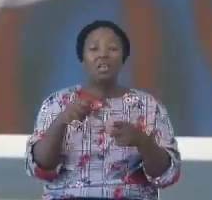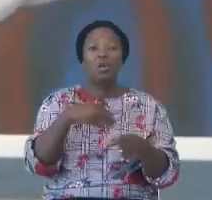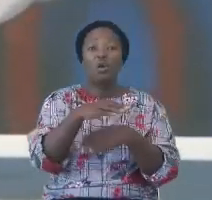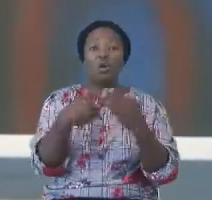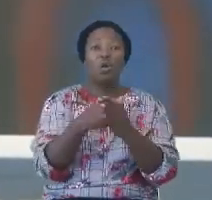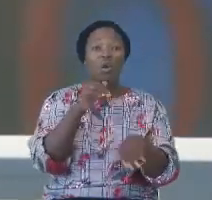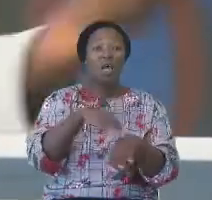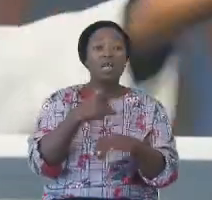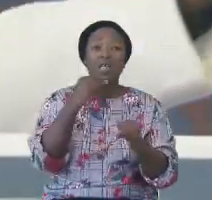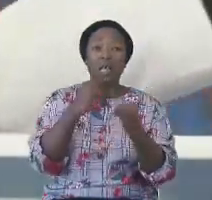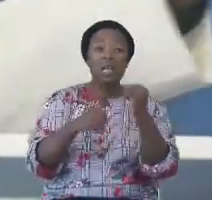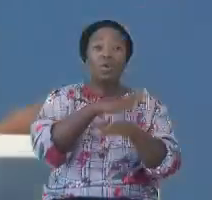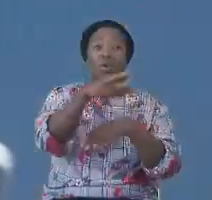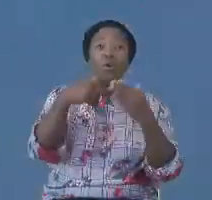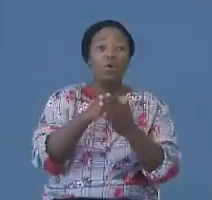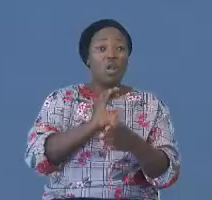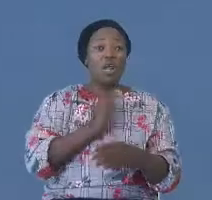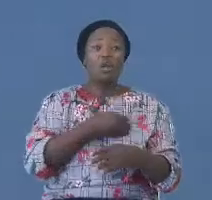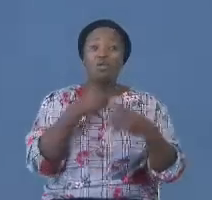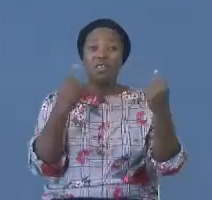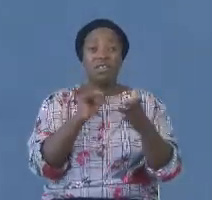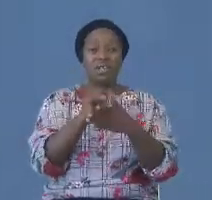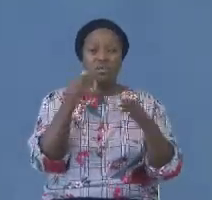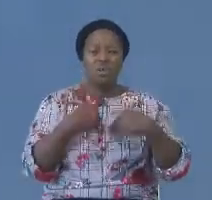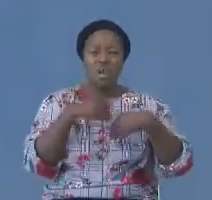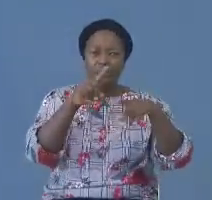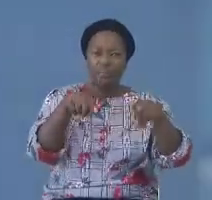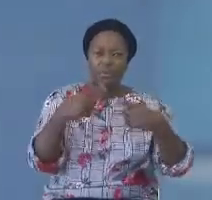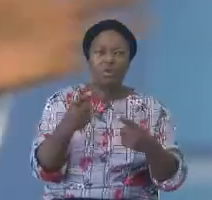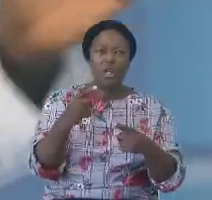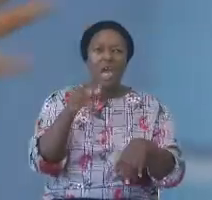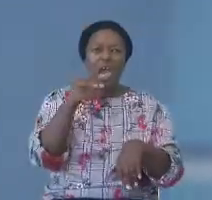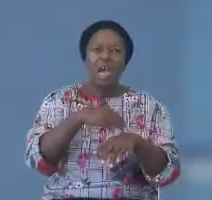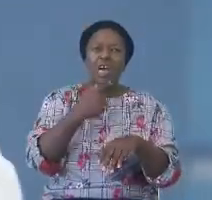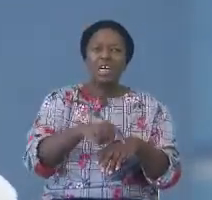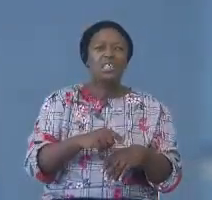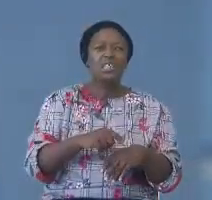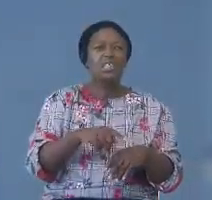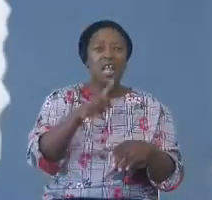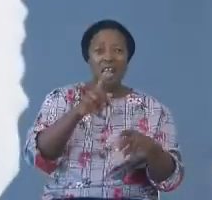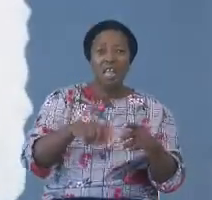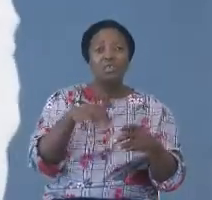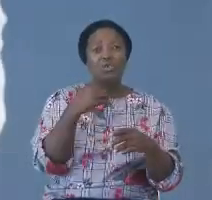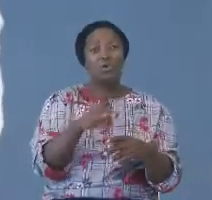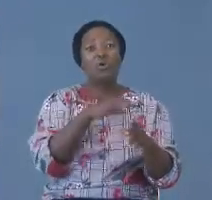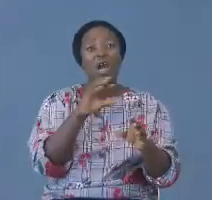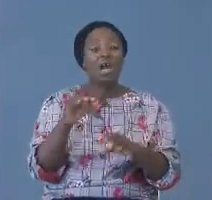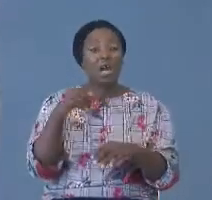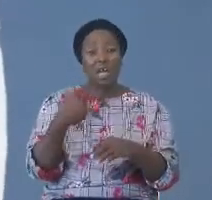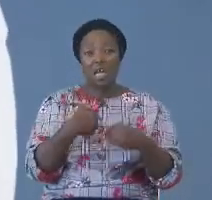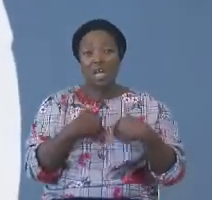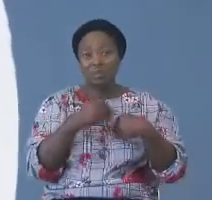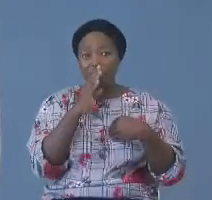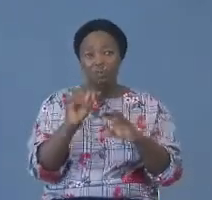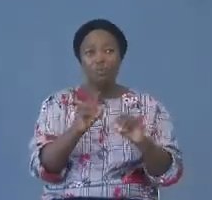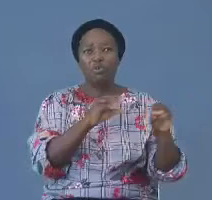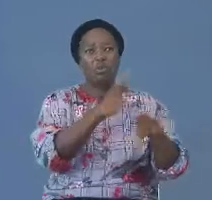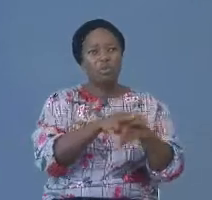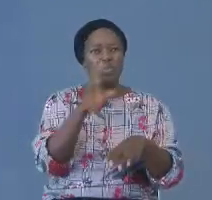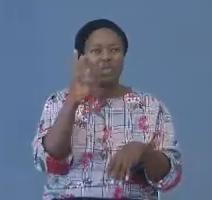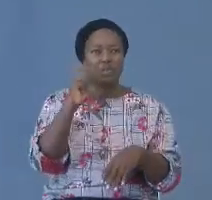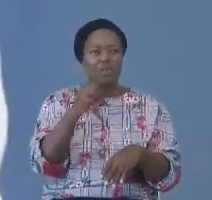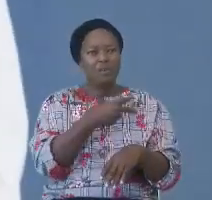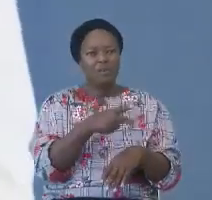astray and then all at the end of the iniquity that you have done at the